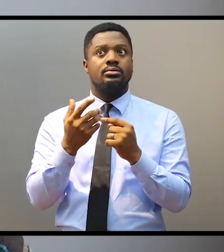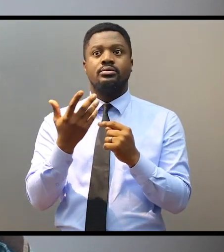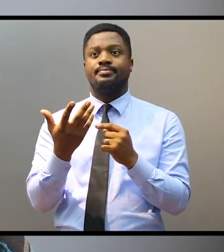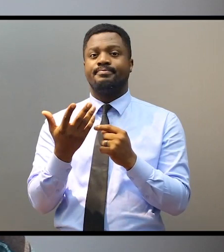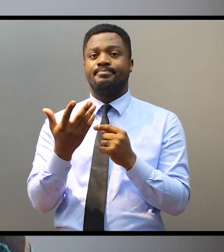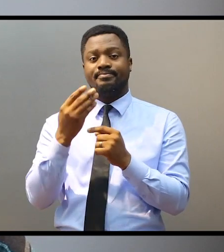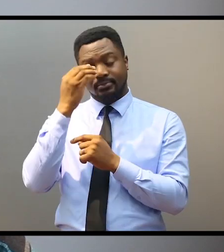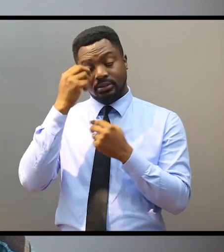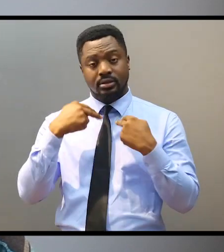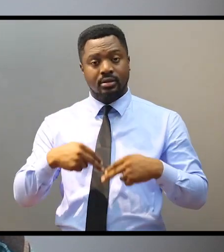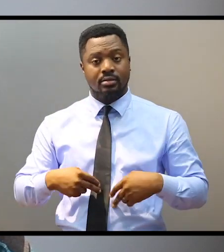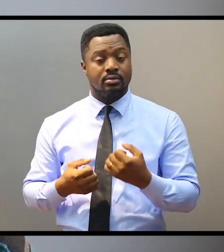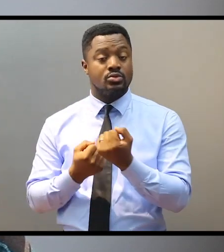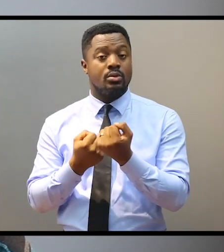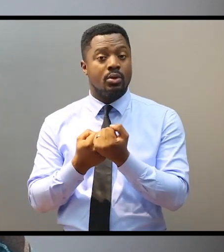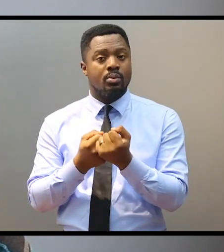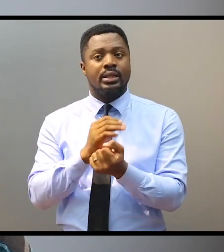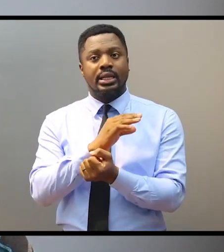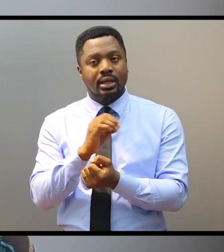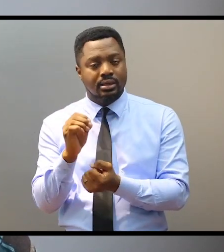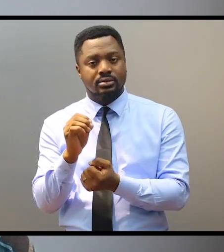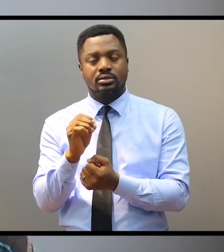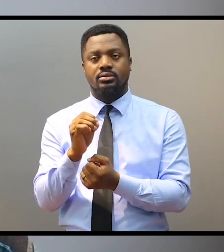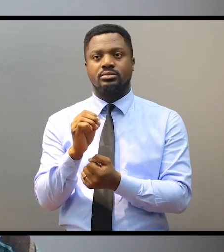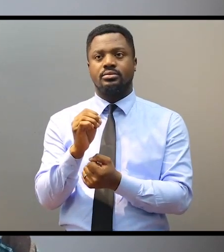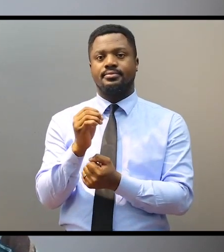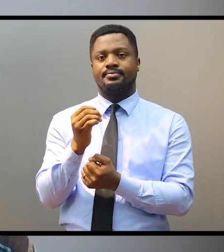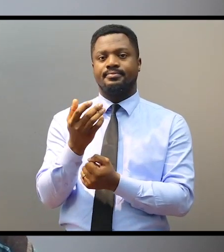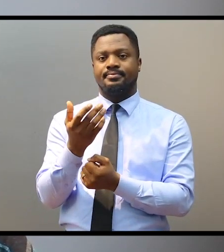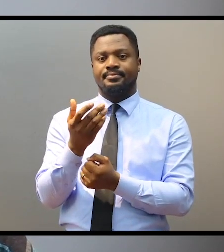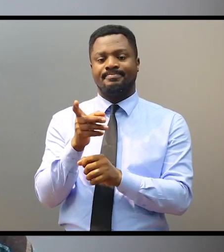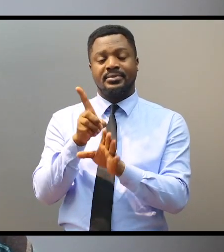to mental health interventions and